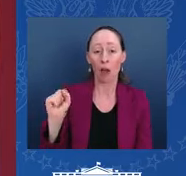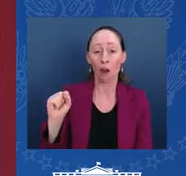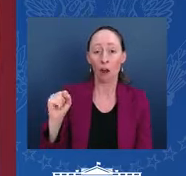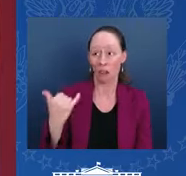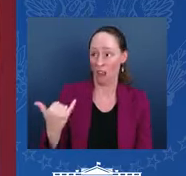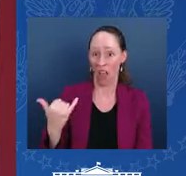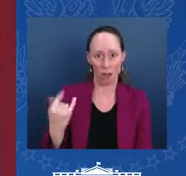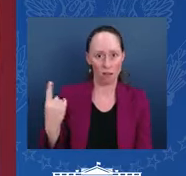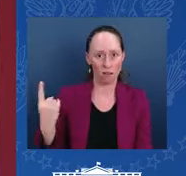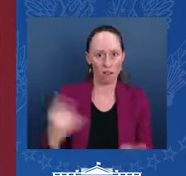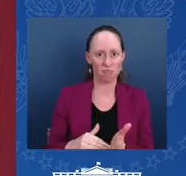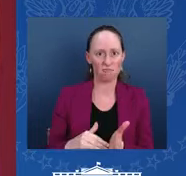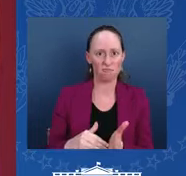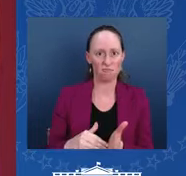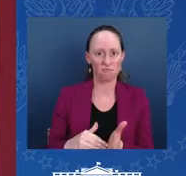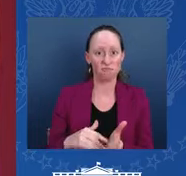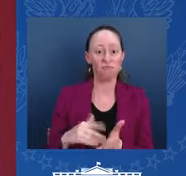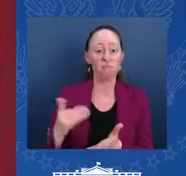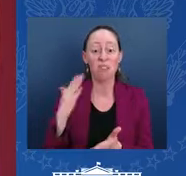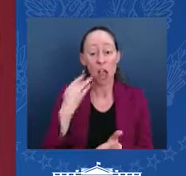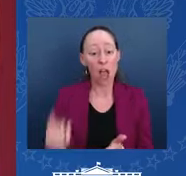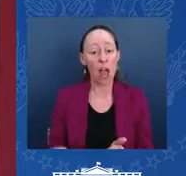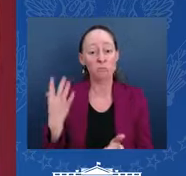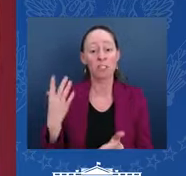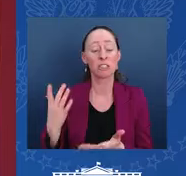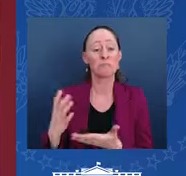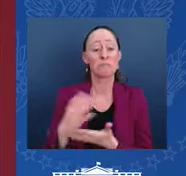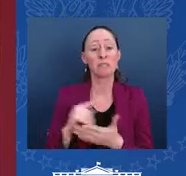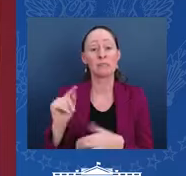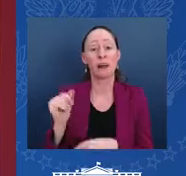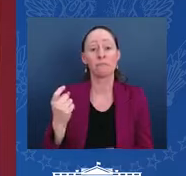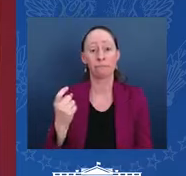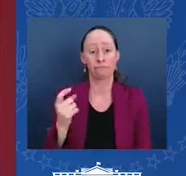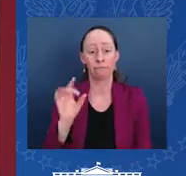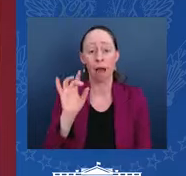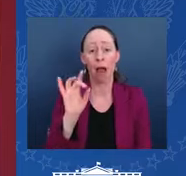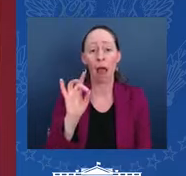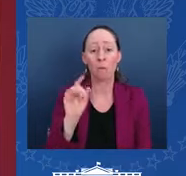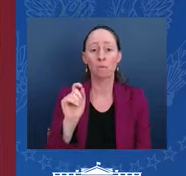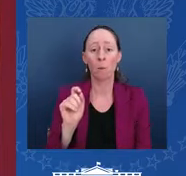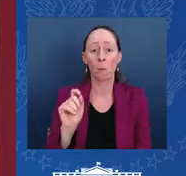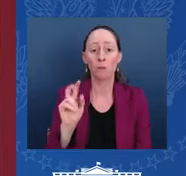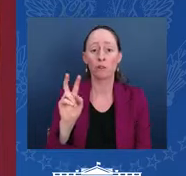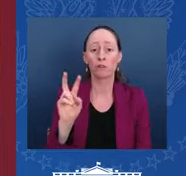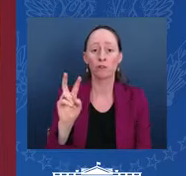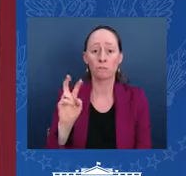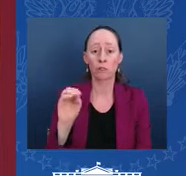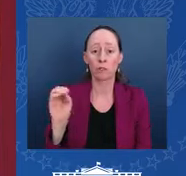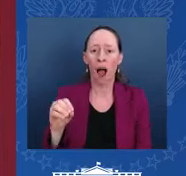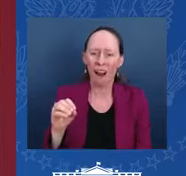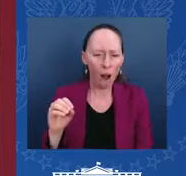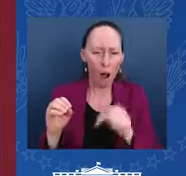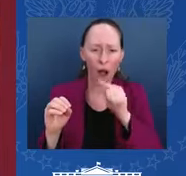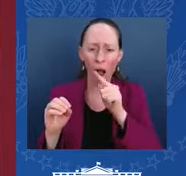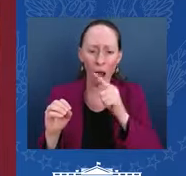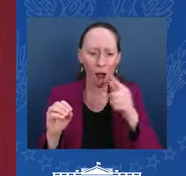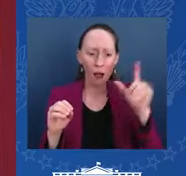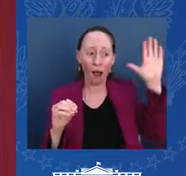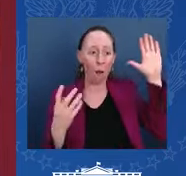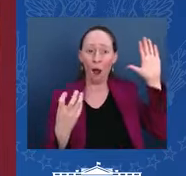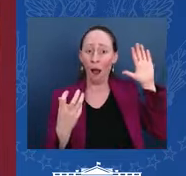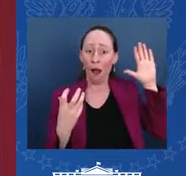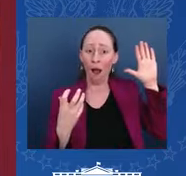8.2%. Anybody want to change places with a billionaire's tax rate? Raise your hand. I'm serious. Not